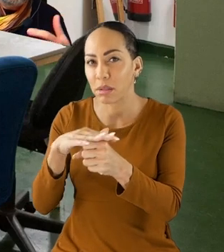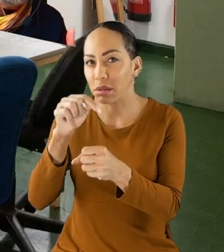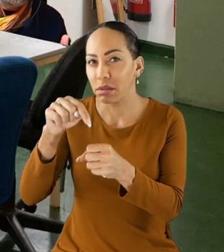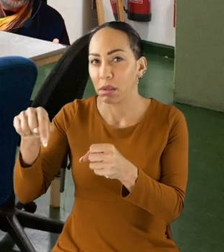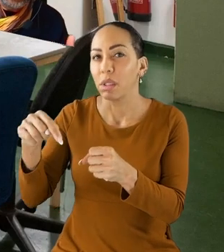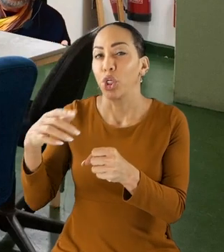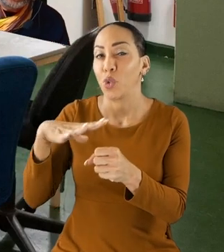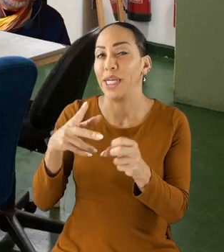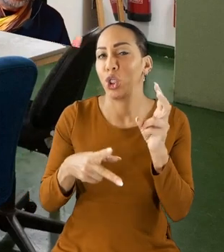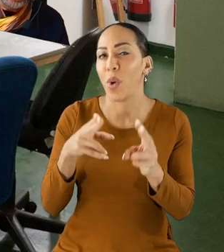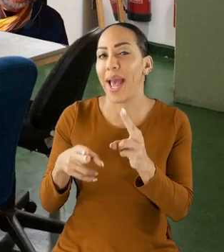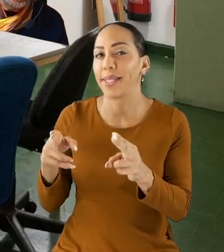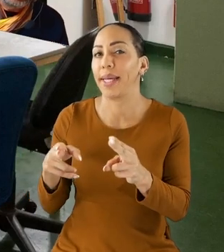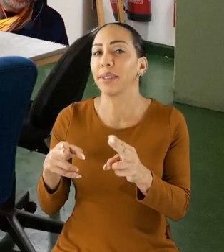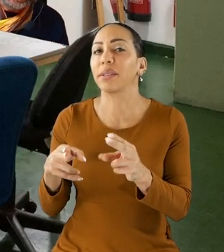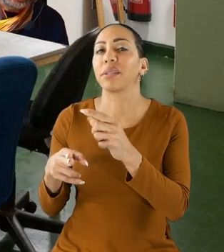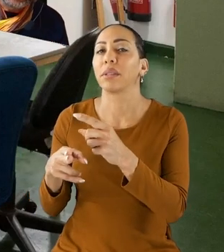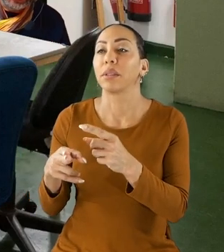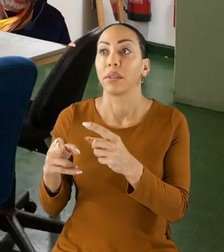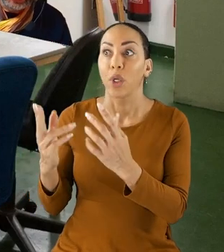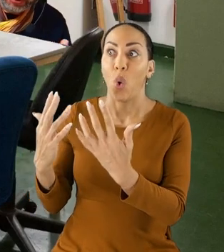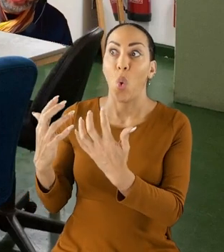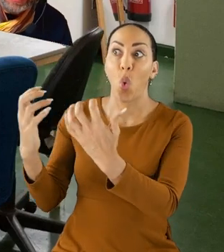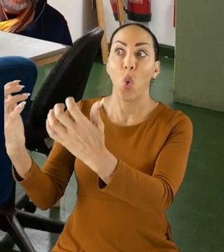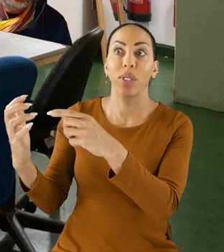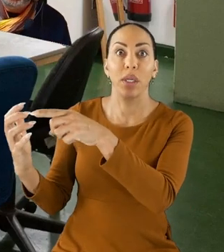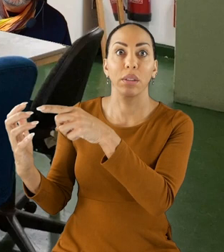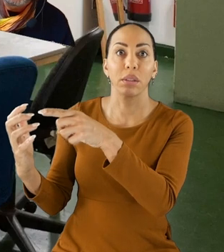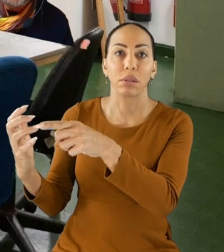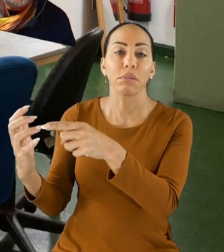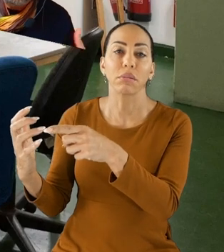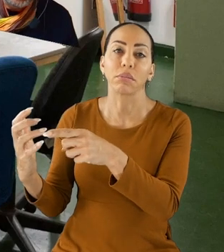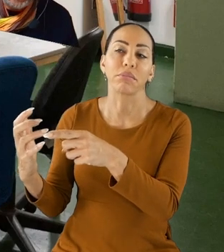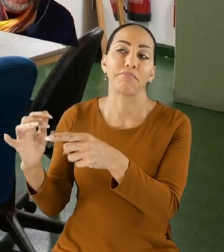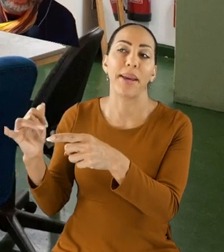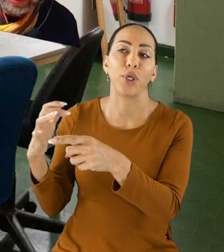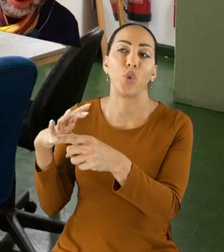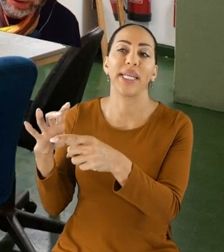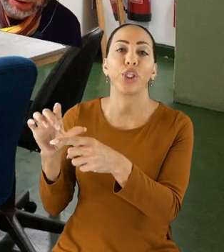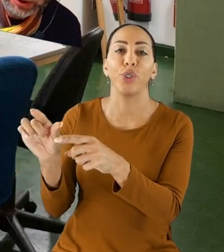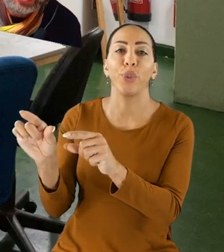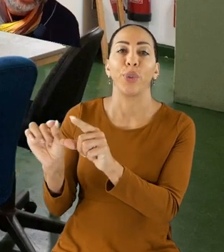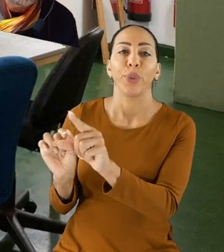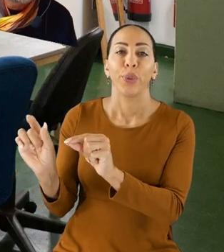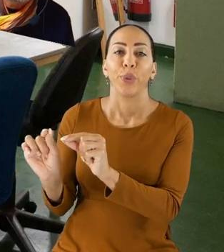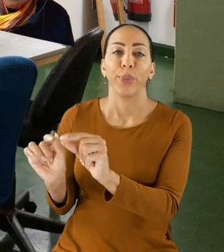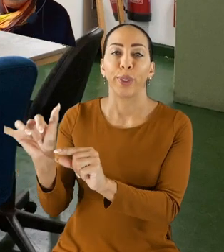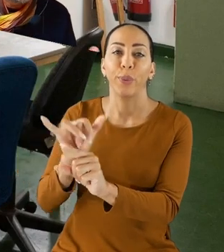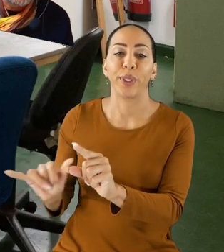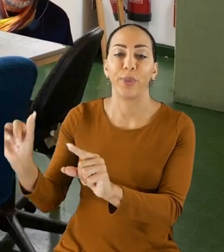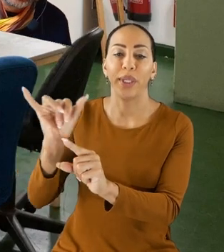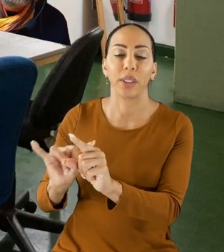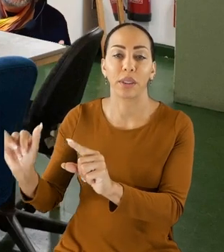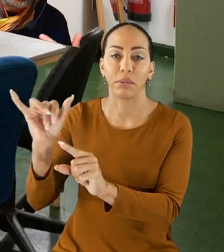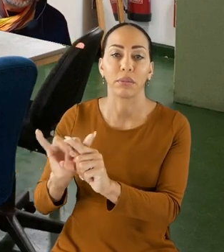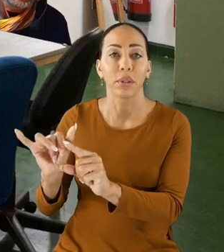is revealed by the public to others, I think, maybe as well. Because your mm-hmm. in a sense, your performance is your own editing of it. You can choose not to do it or deal